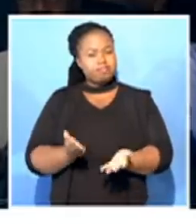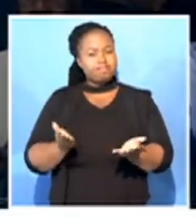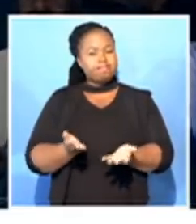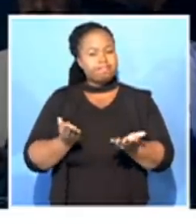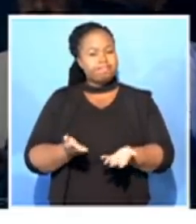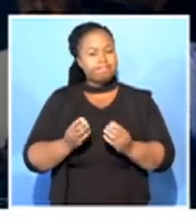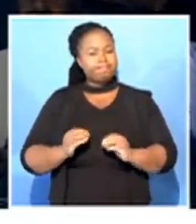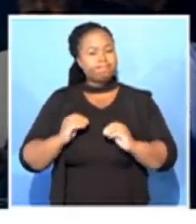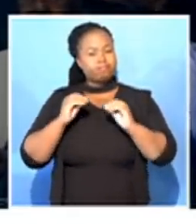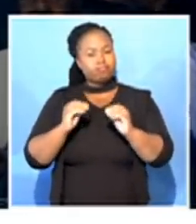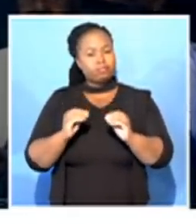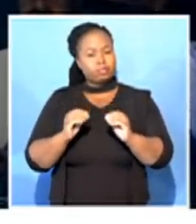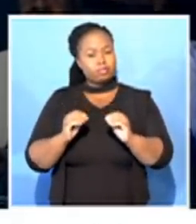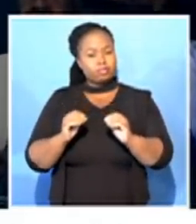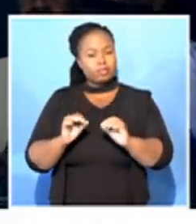promote